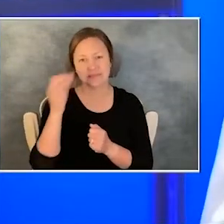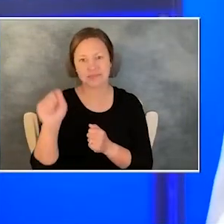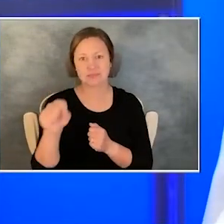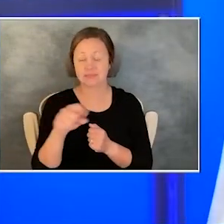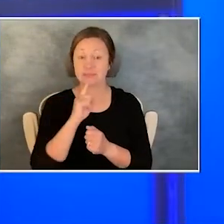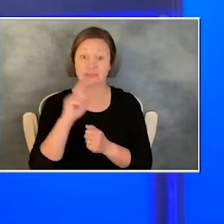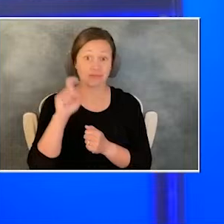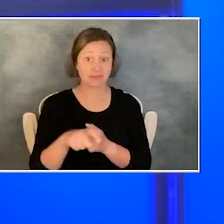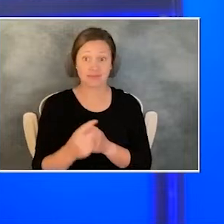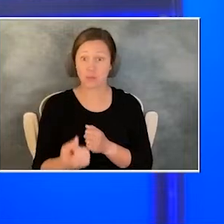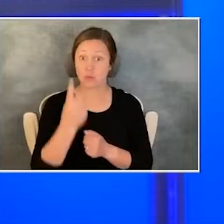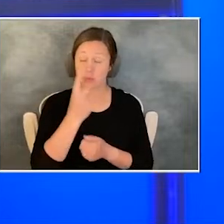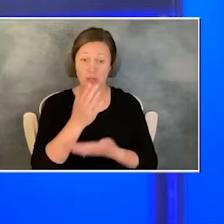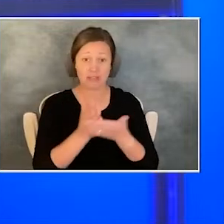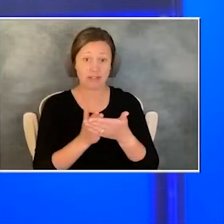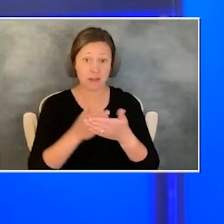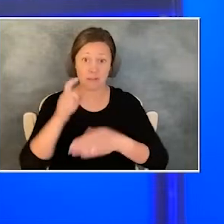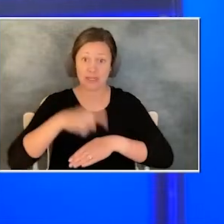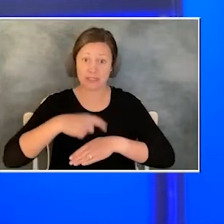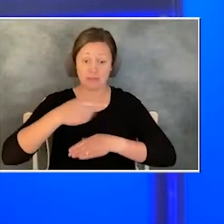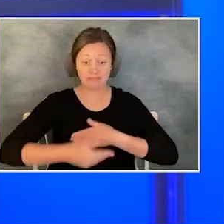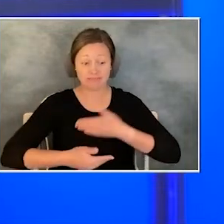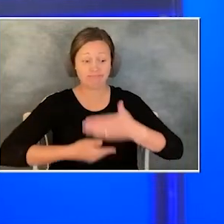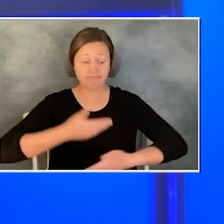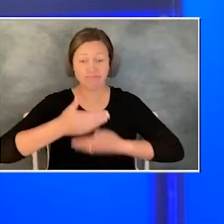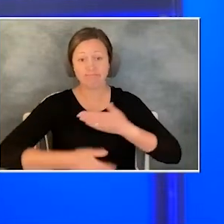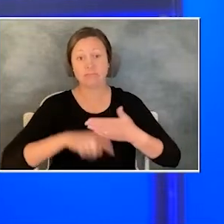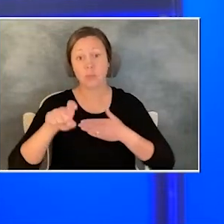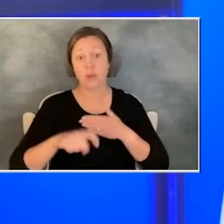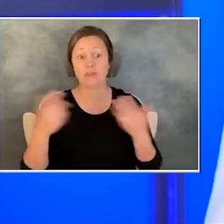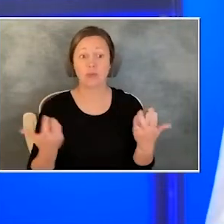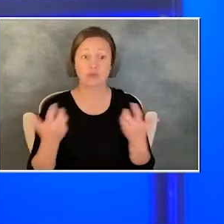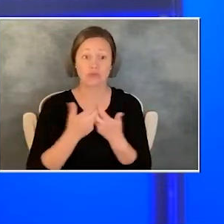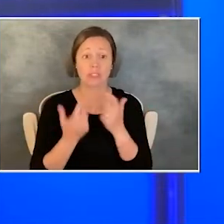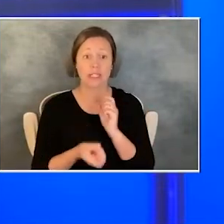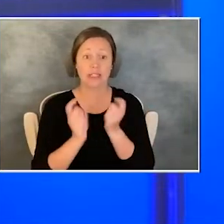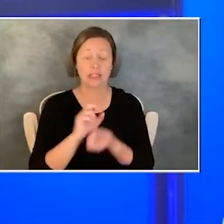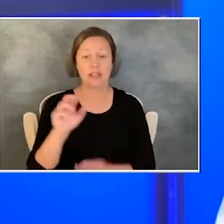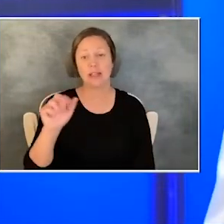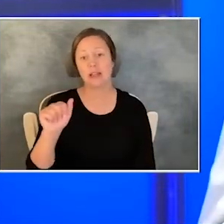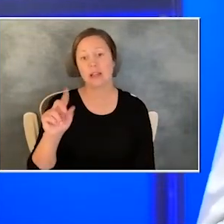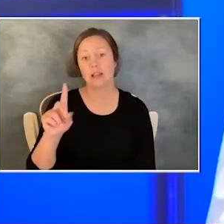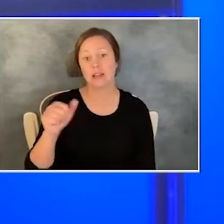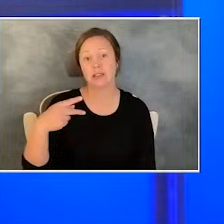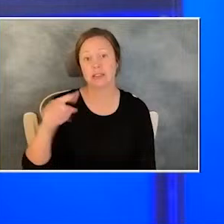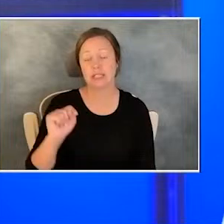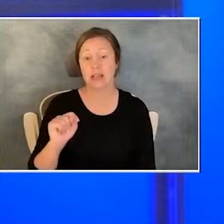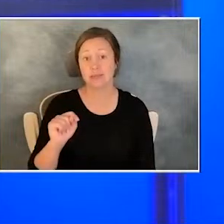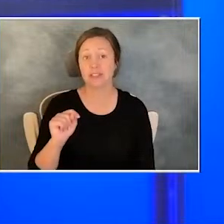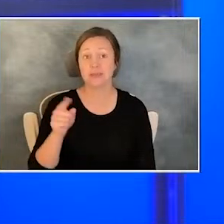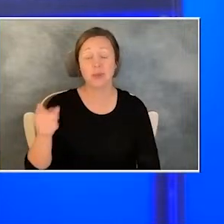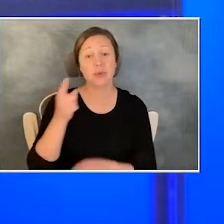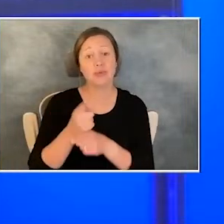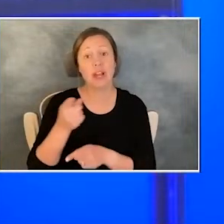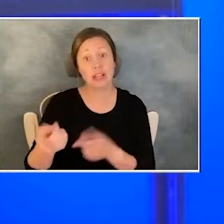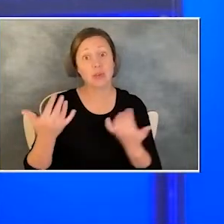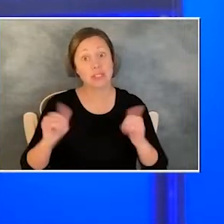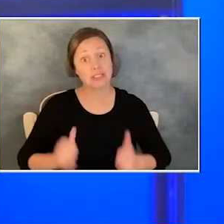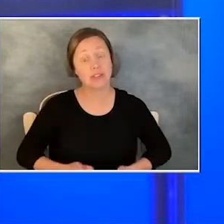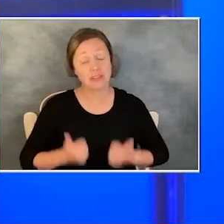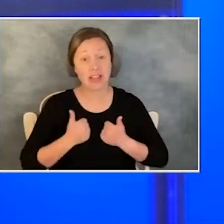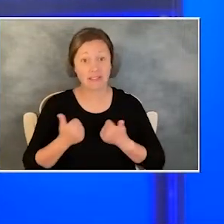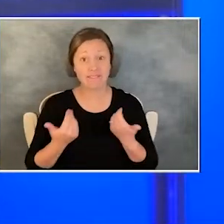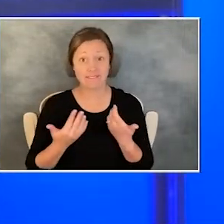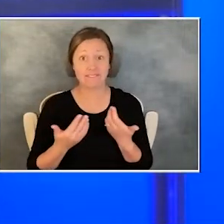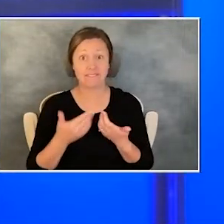a time, one day at a time, and adapt and just keep moving forward. And yeah, your heart doesn't stop beating, and your dad's heart didn't stop